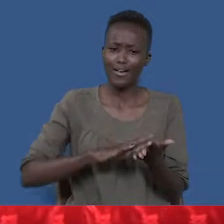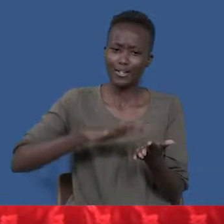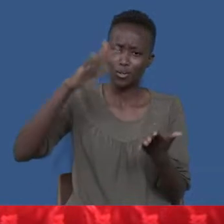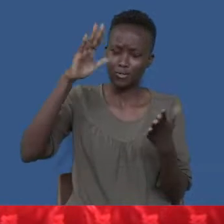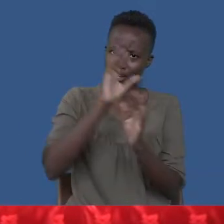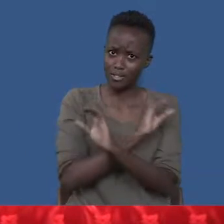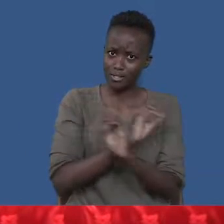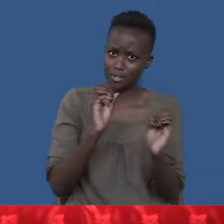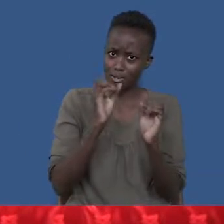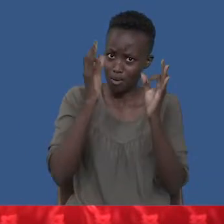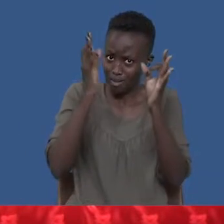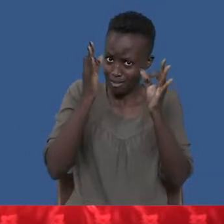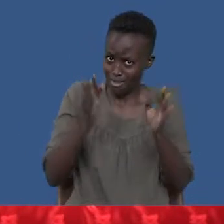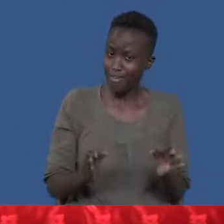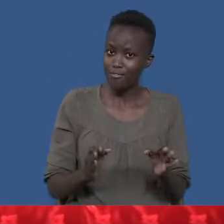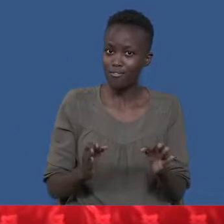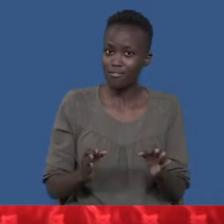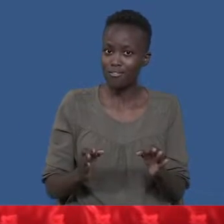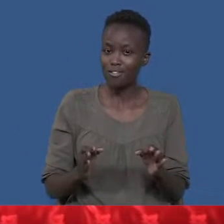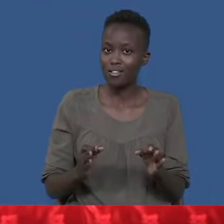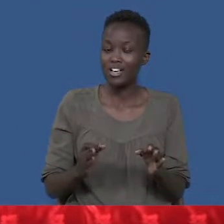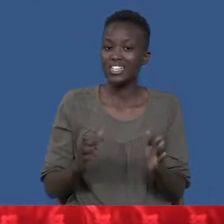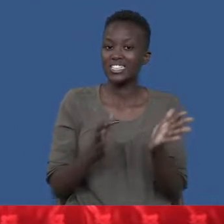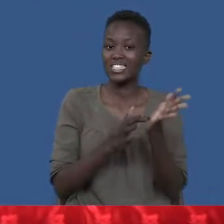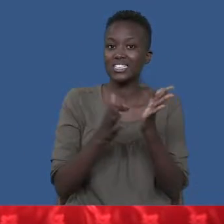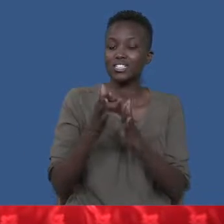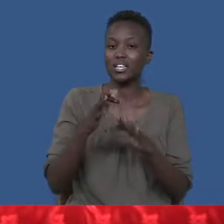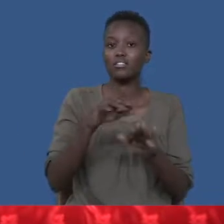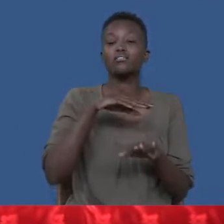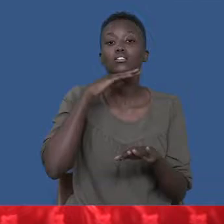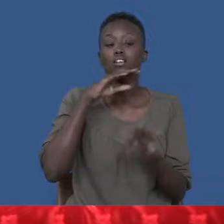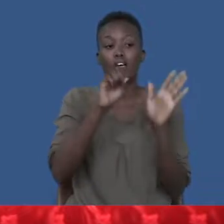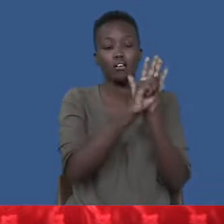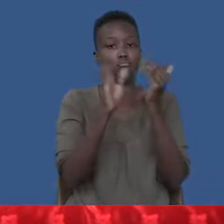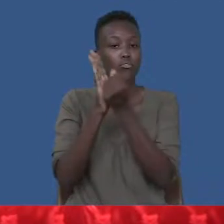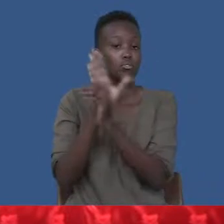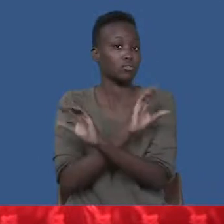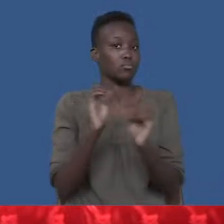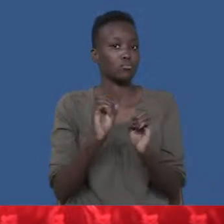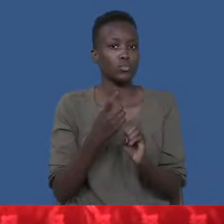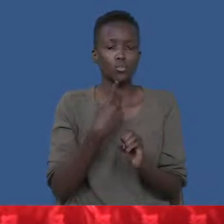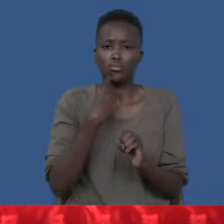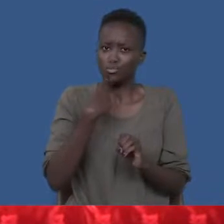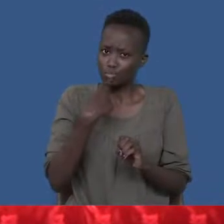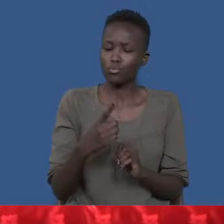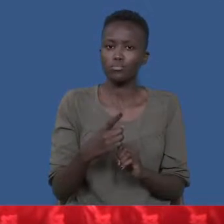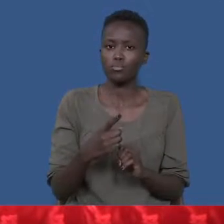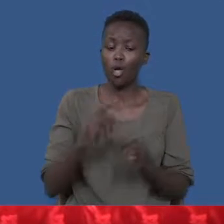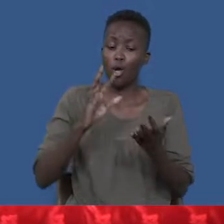glorified had he not gone through persecution and the cross? And therefore, part of the package of